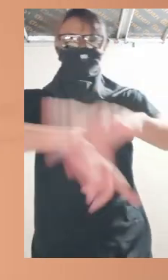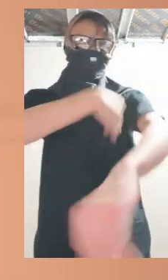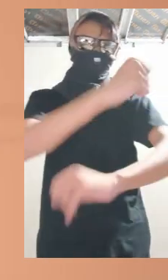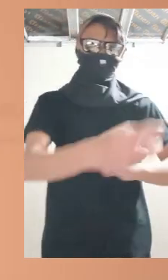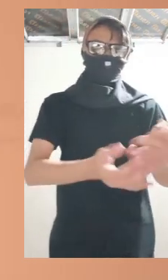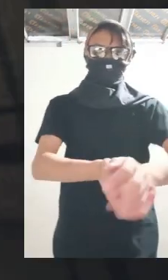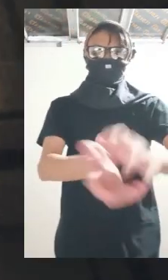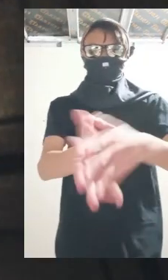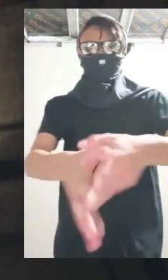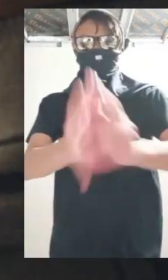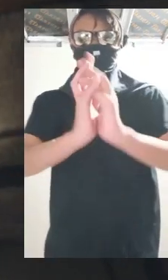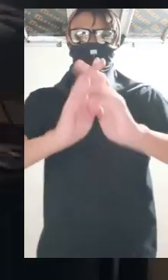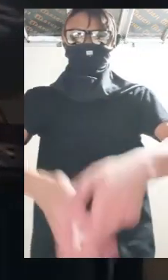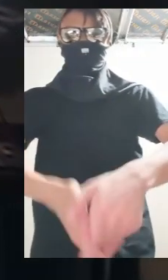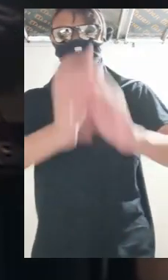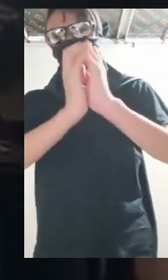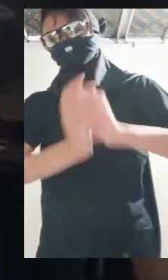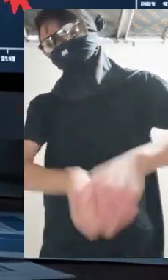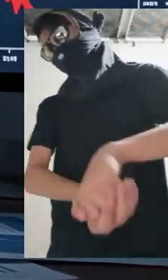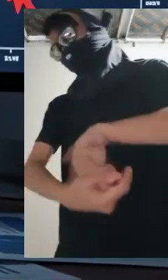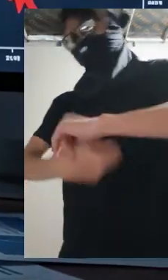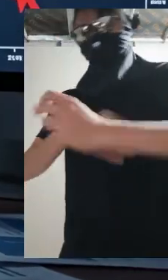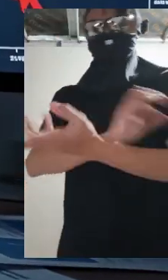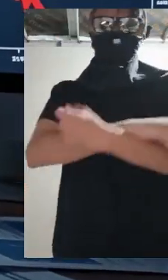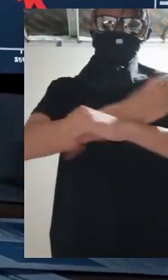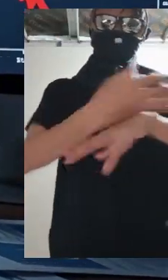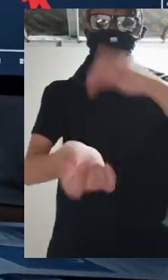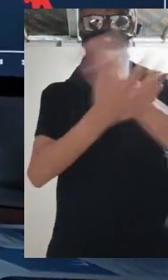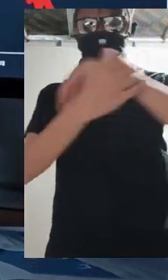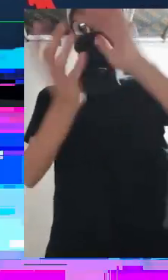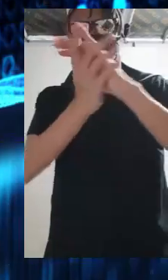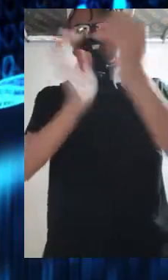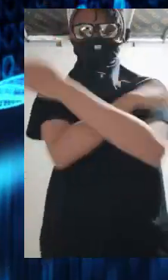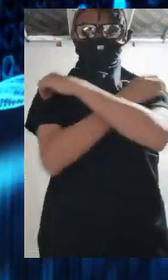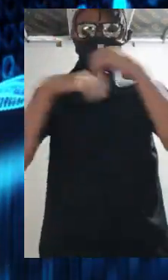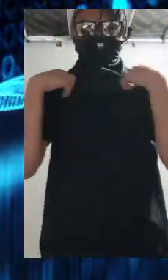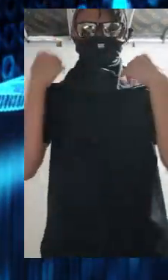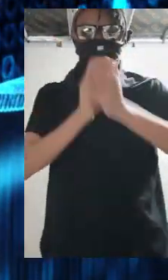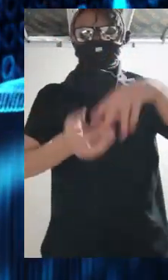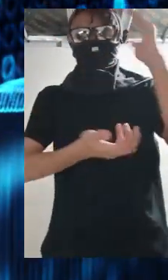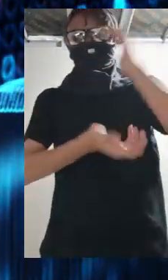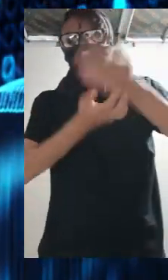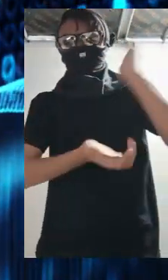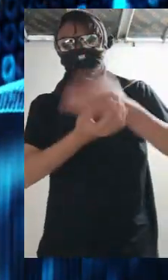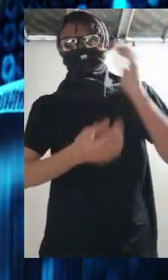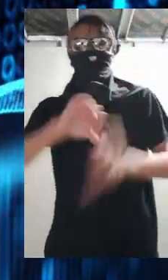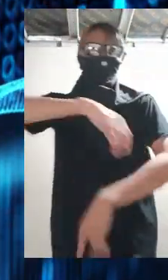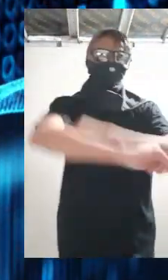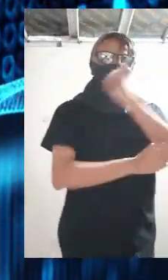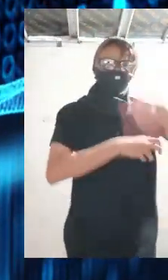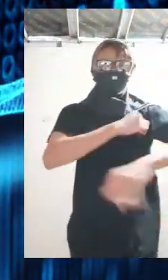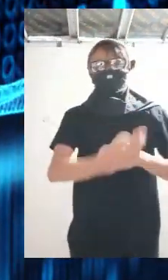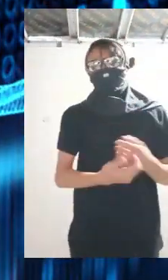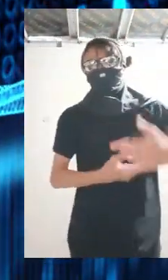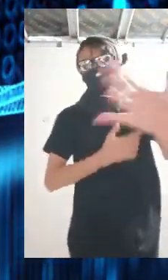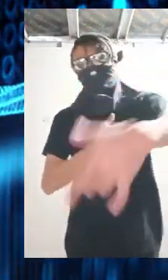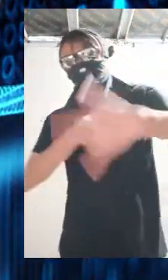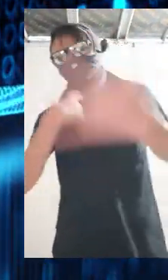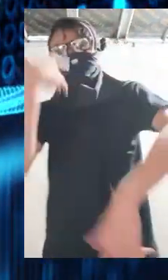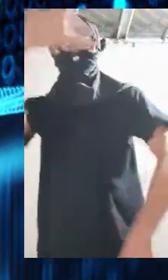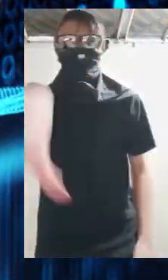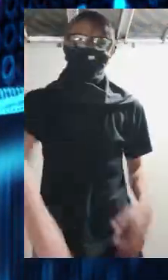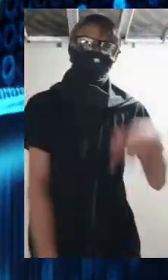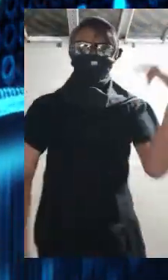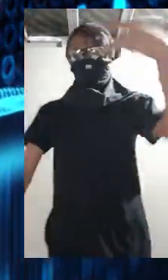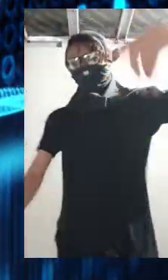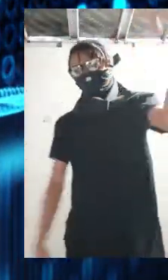an organization's operations, safety, and reputation. What is risk management? Risk management is